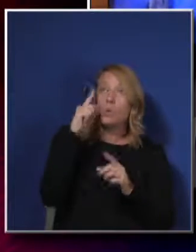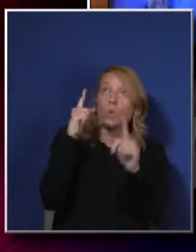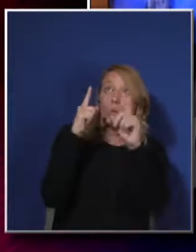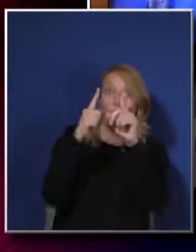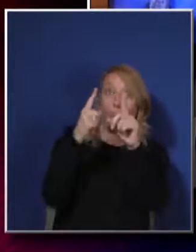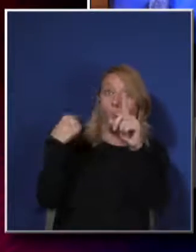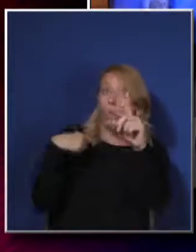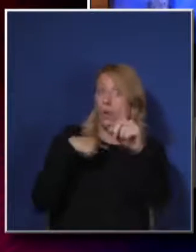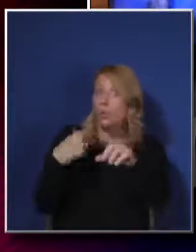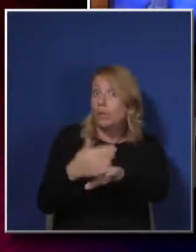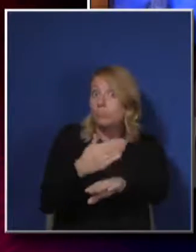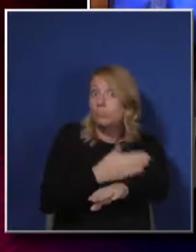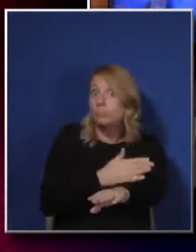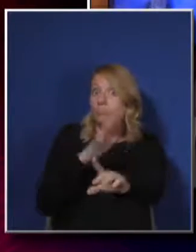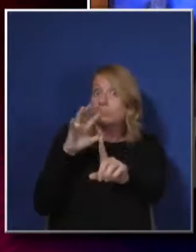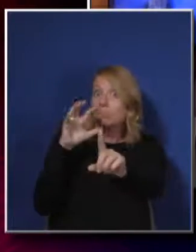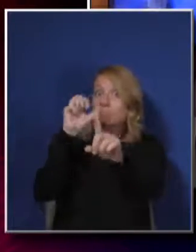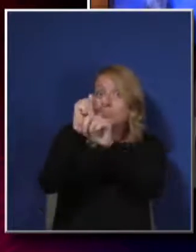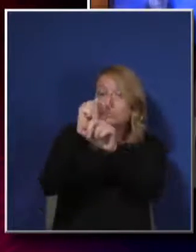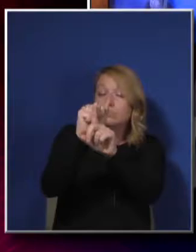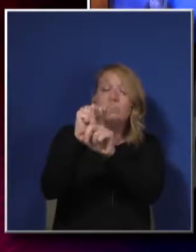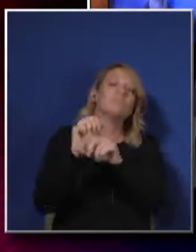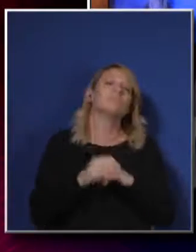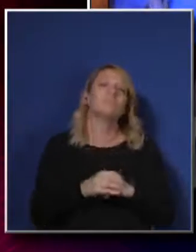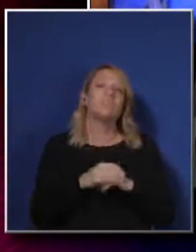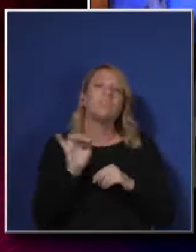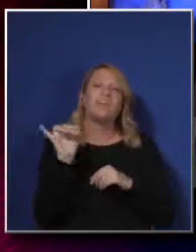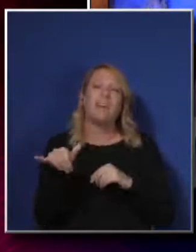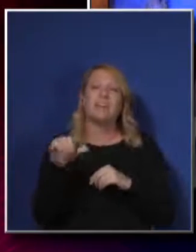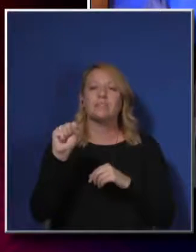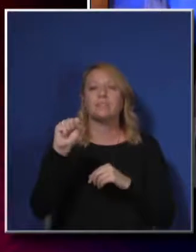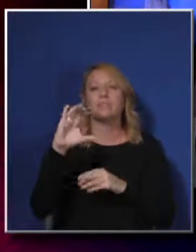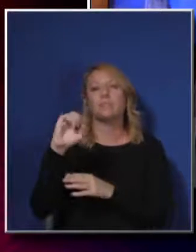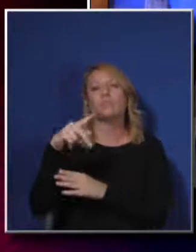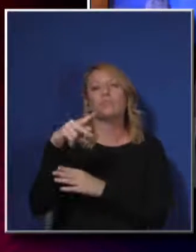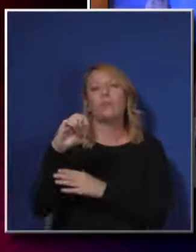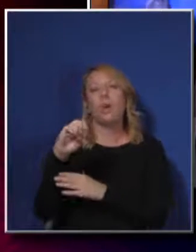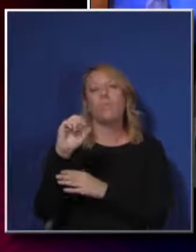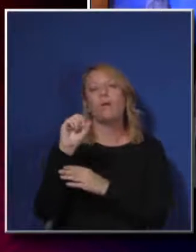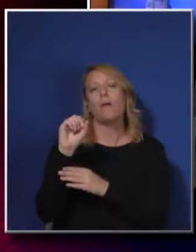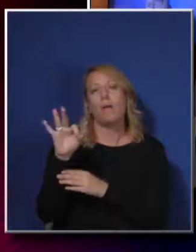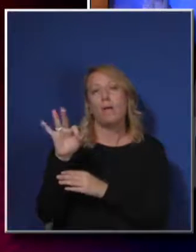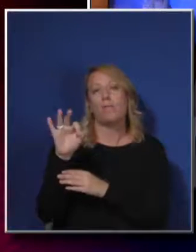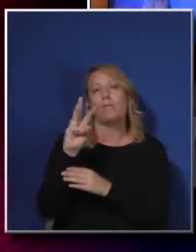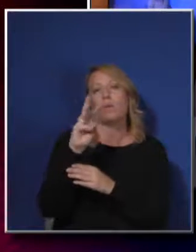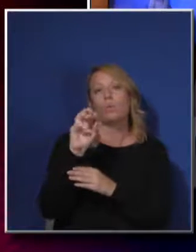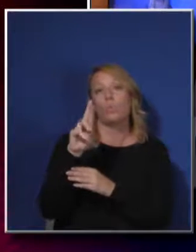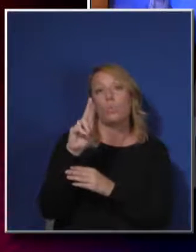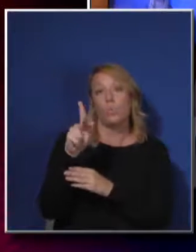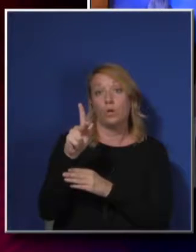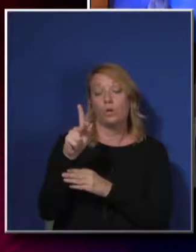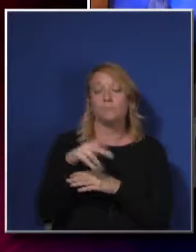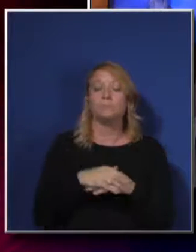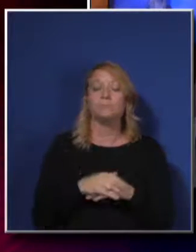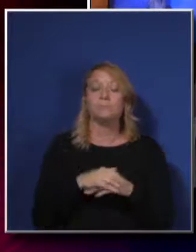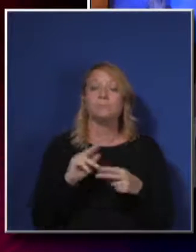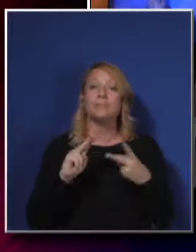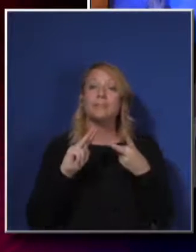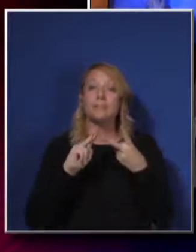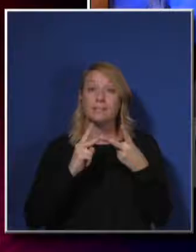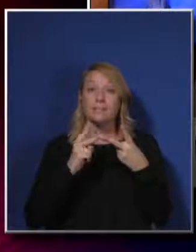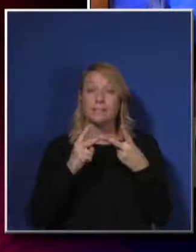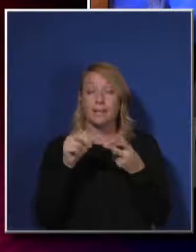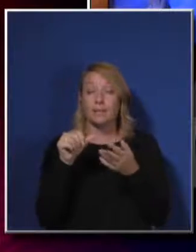go? So that's the scope of work. The second document you have is, I think, a